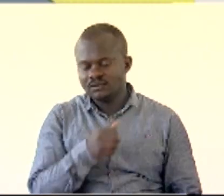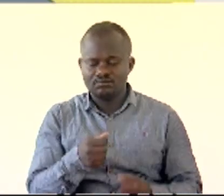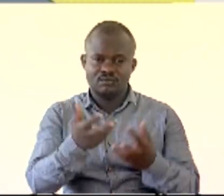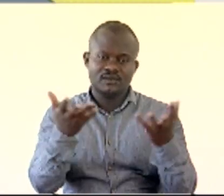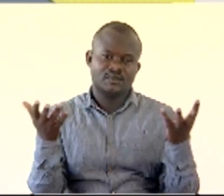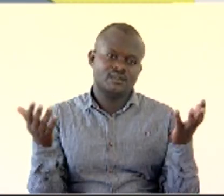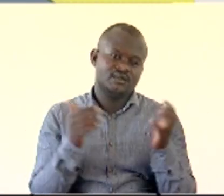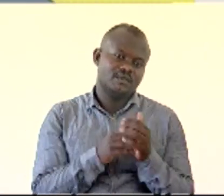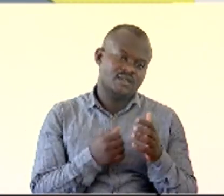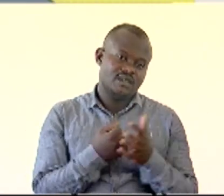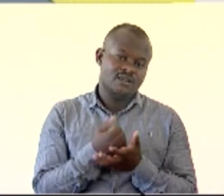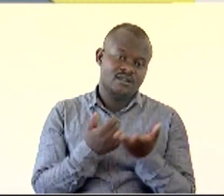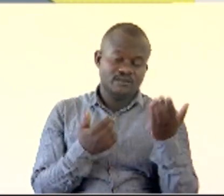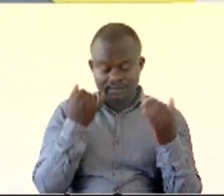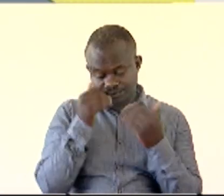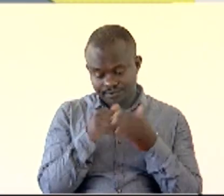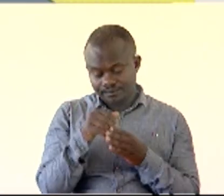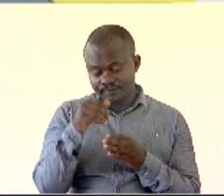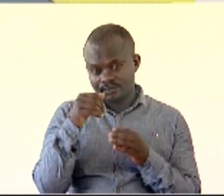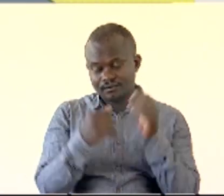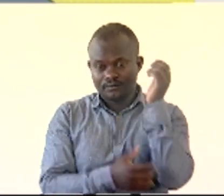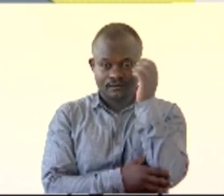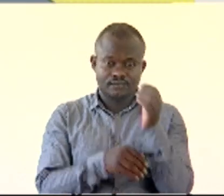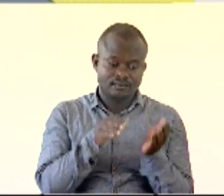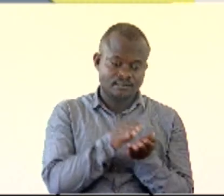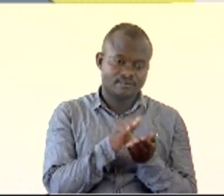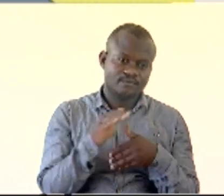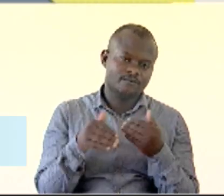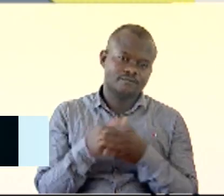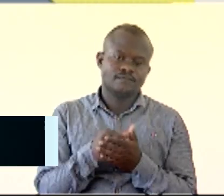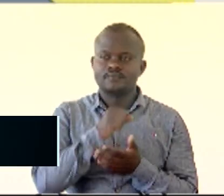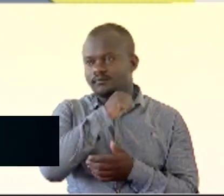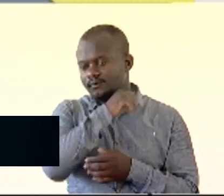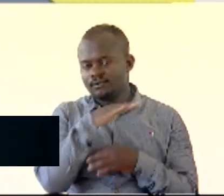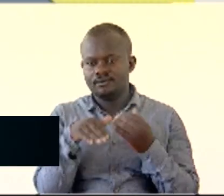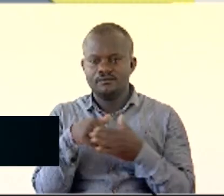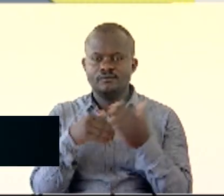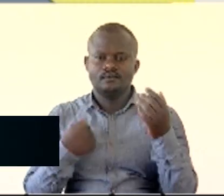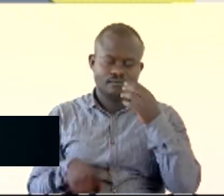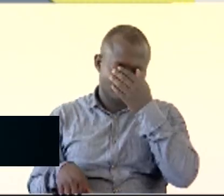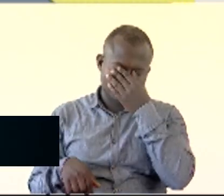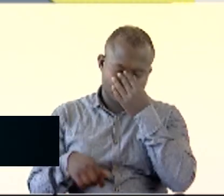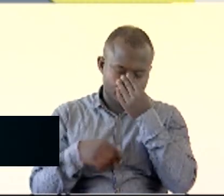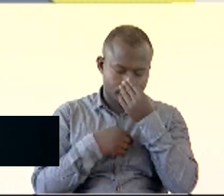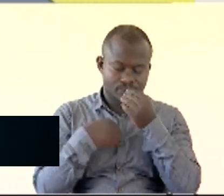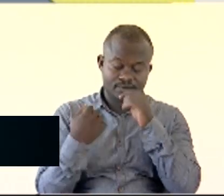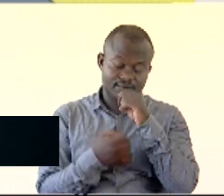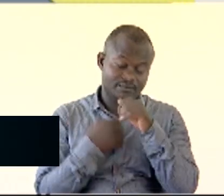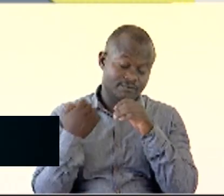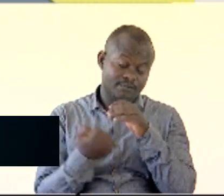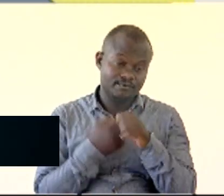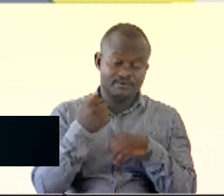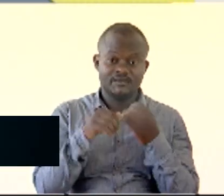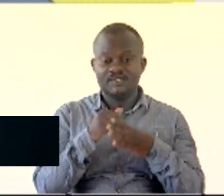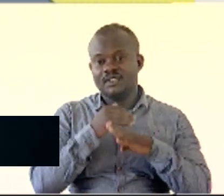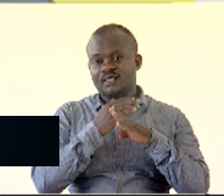these chemicals, if they are poorly disposed, they contaminate our environment.